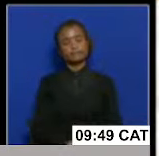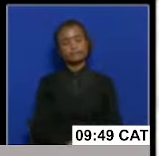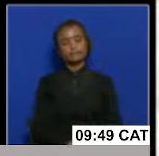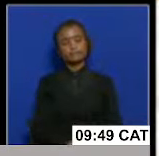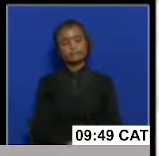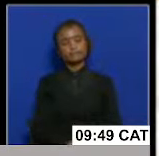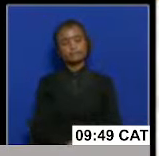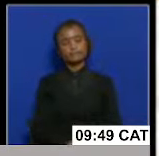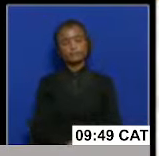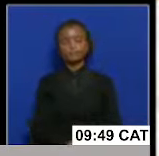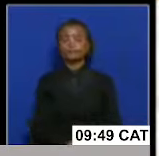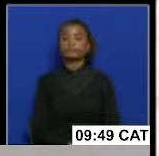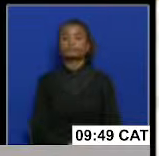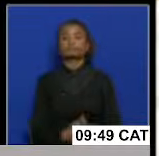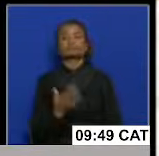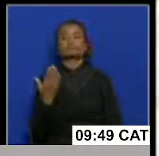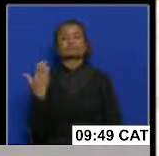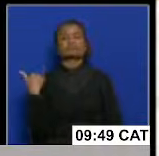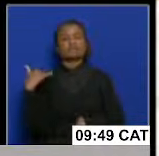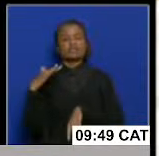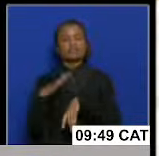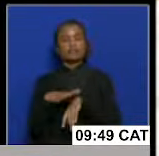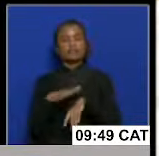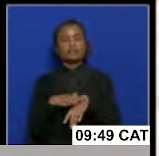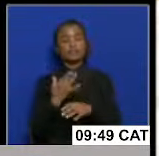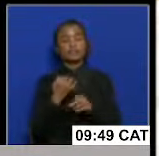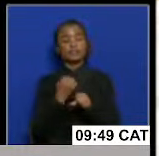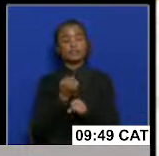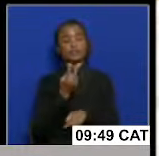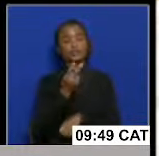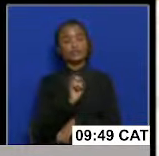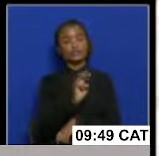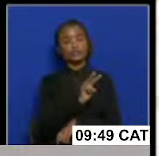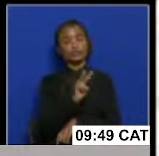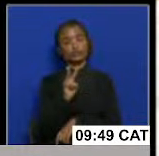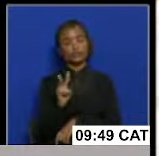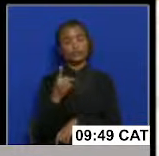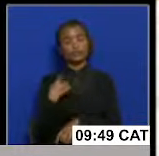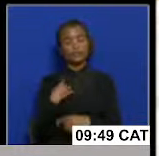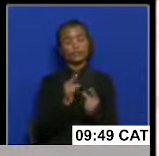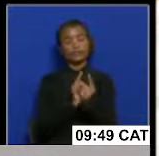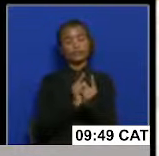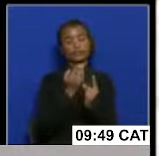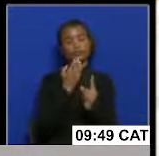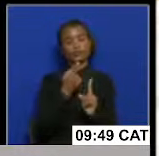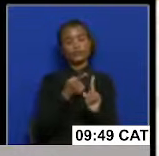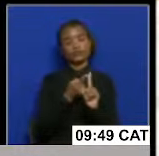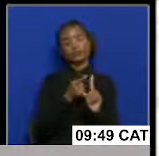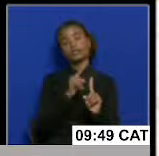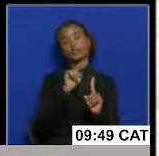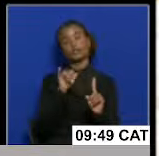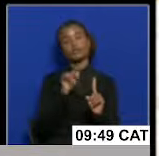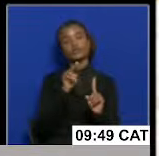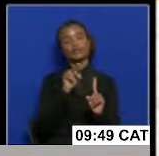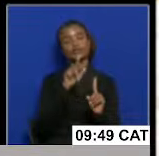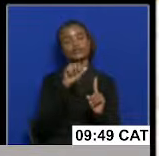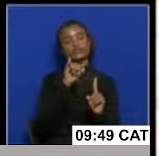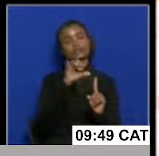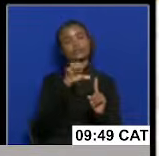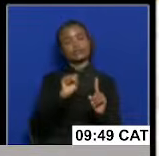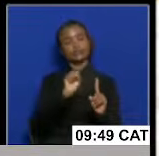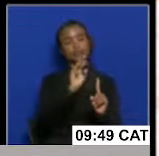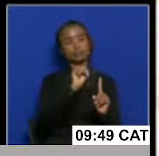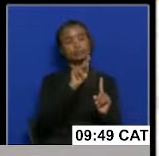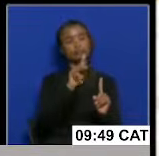Sometime in 2022, I met Mr. Julius Mkwanazi. I had bumped into him on several occasions outside of